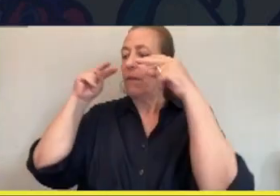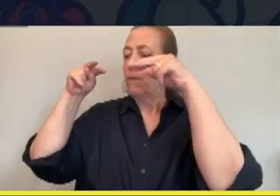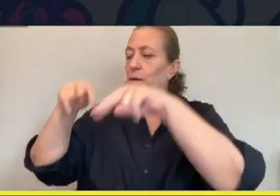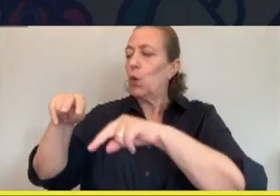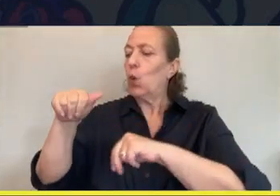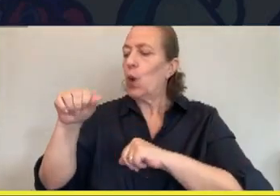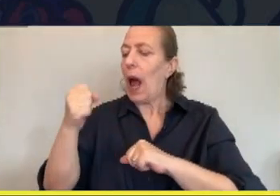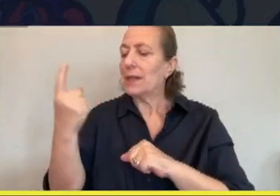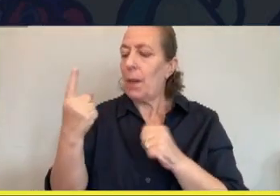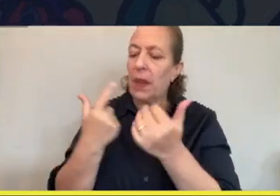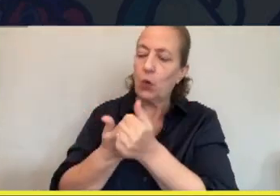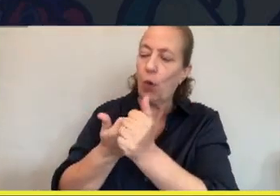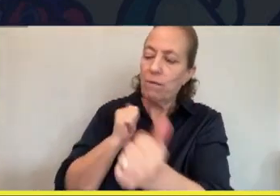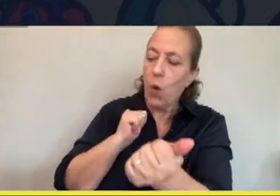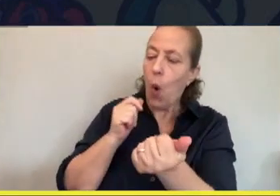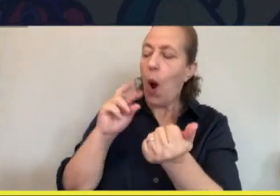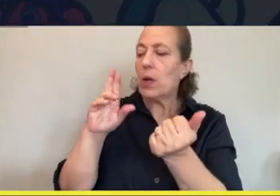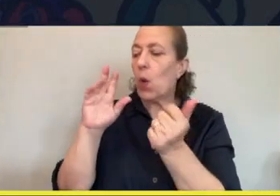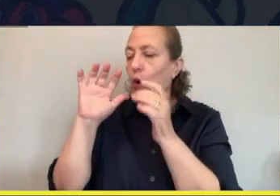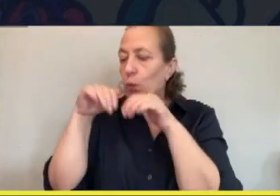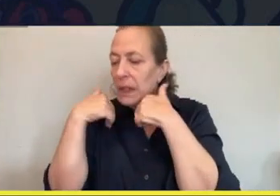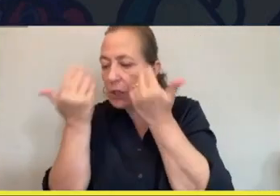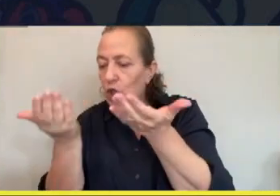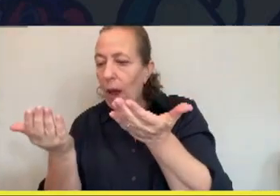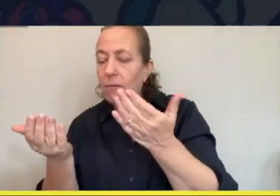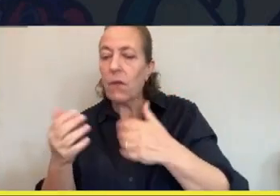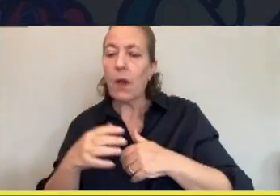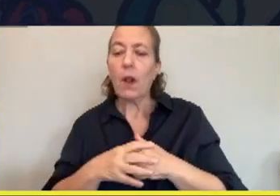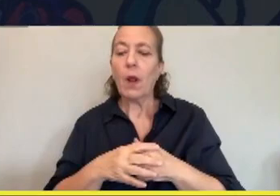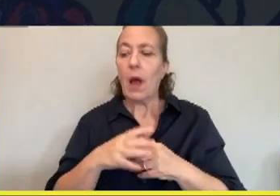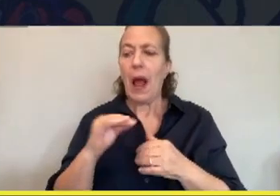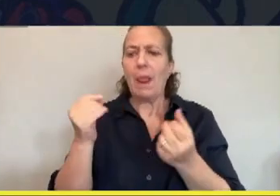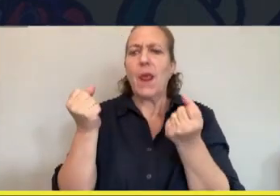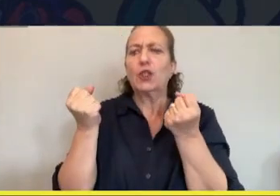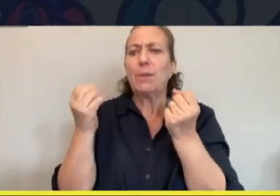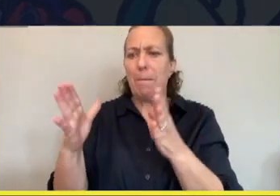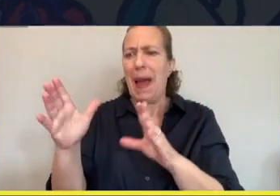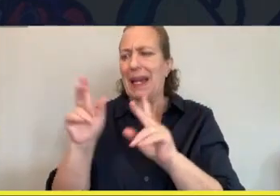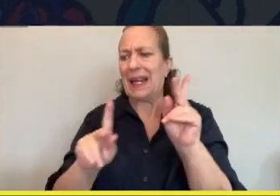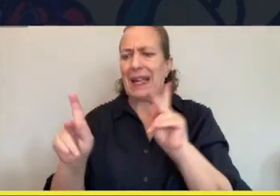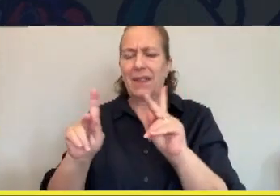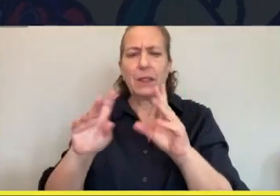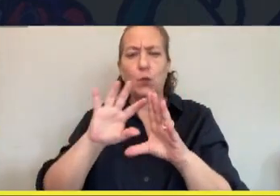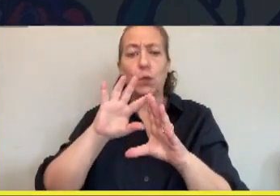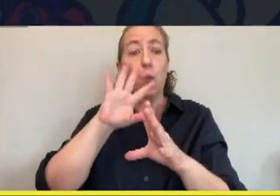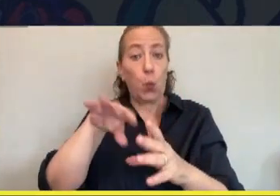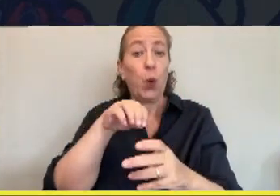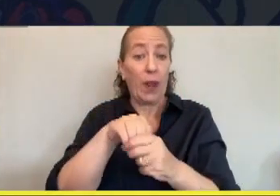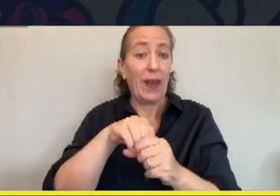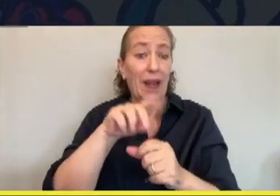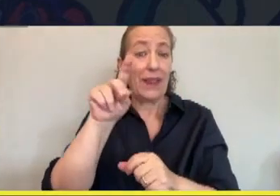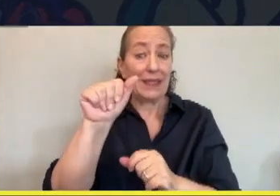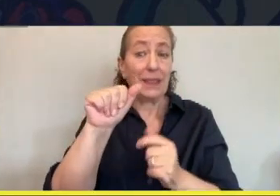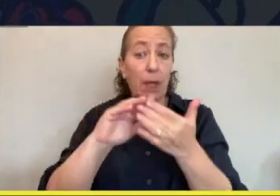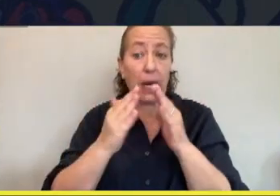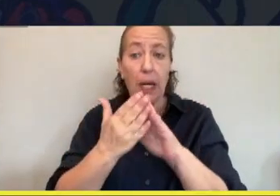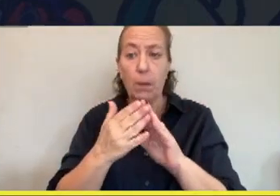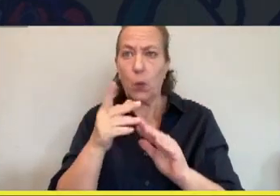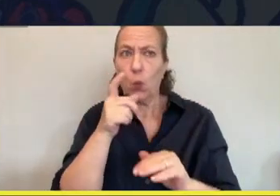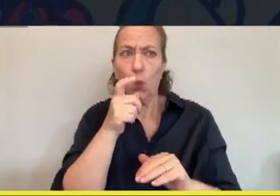or something to be shameful of. And so there's many individuals, even within the disability community, who don't think of